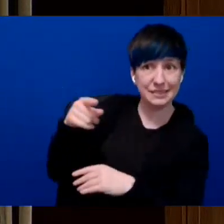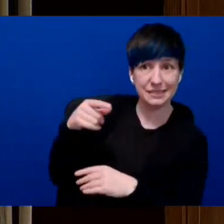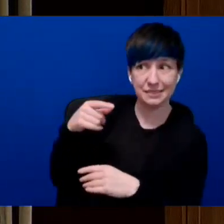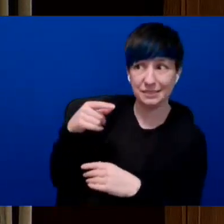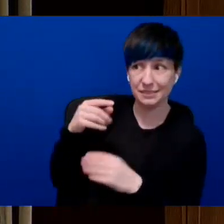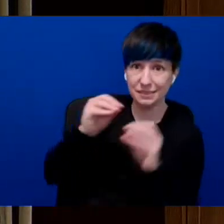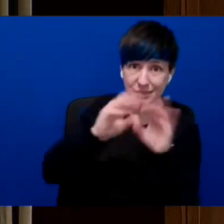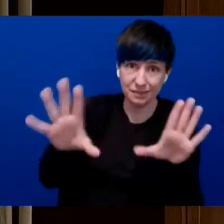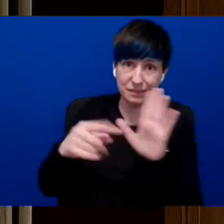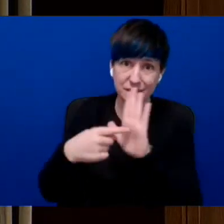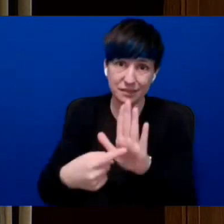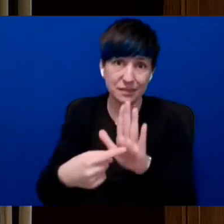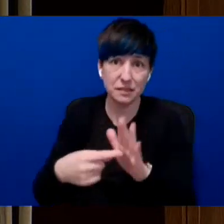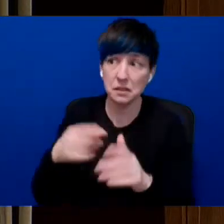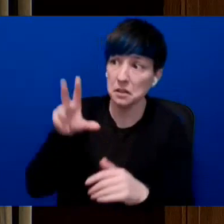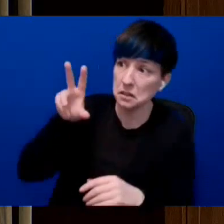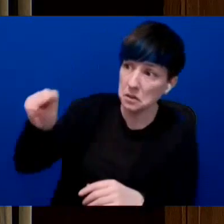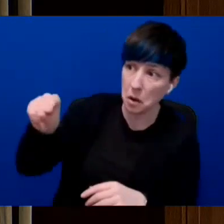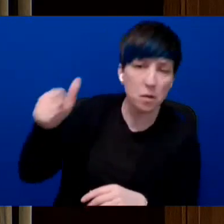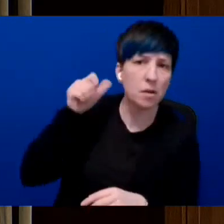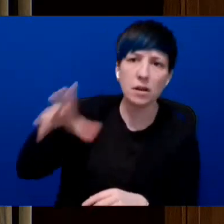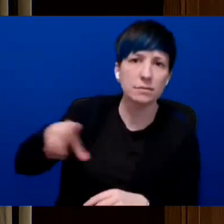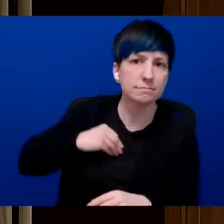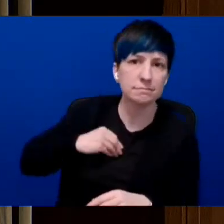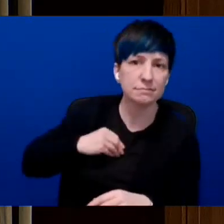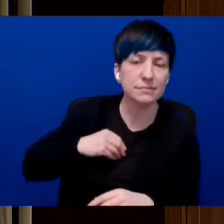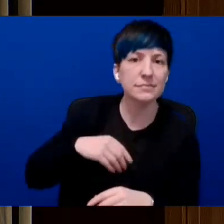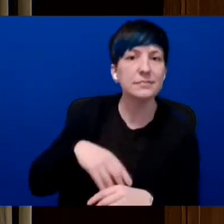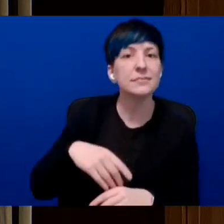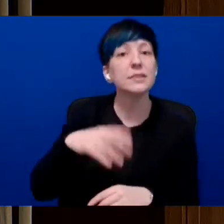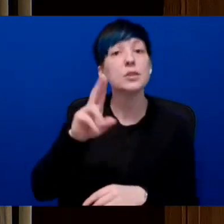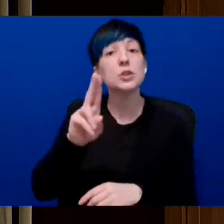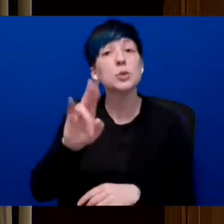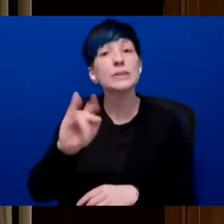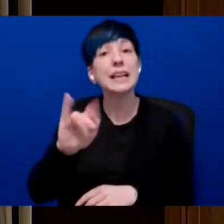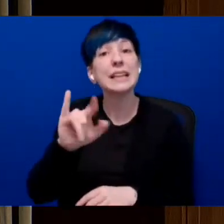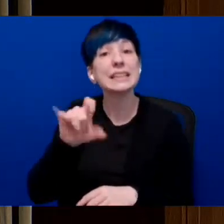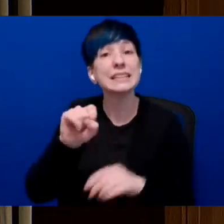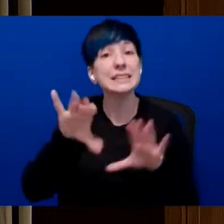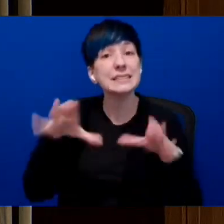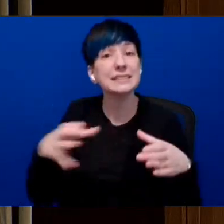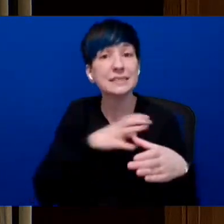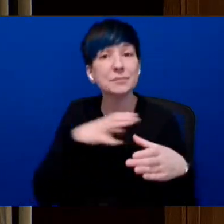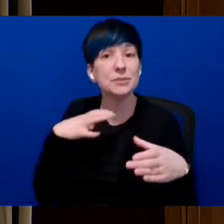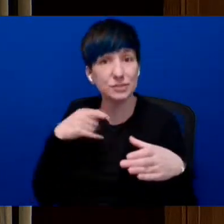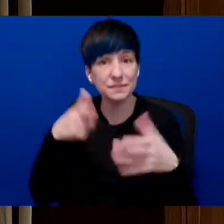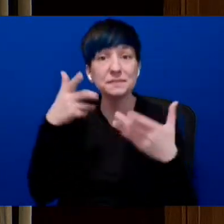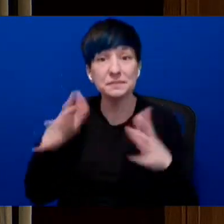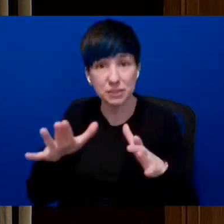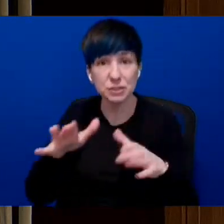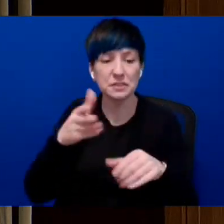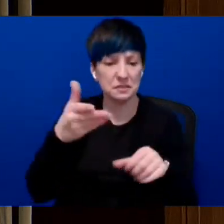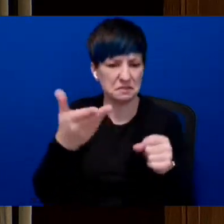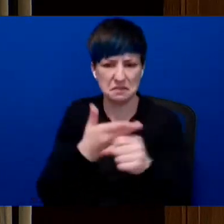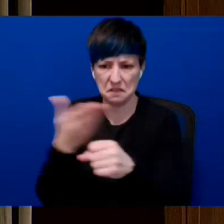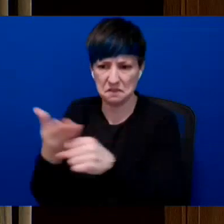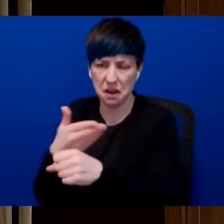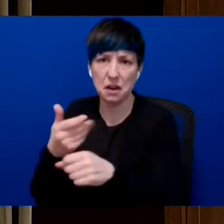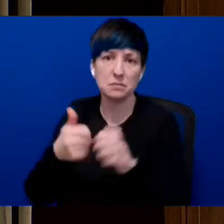After firing the chair and the CEO of the Utilities Commission, BC Hydro has launched